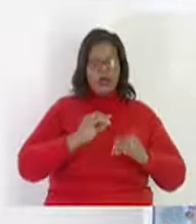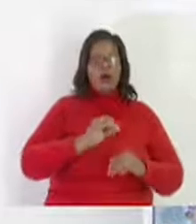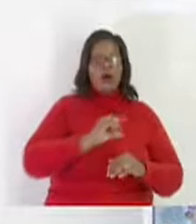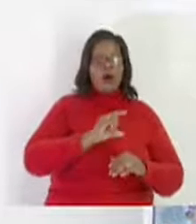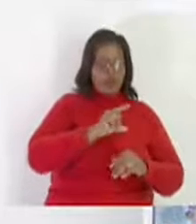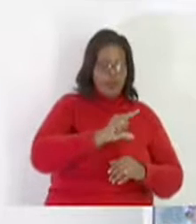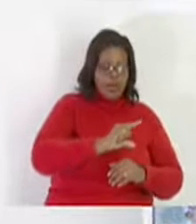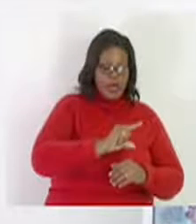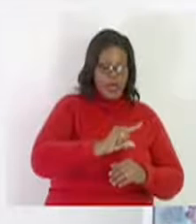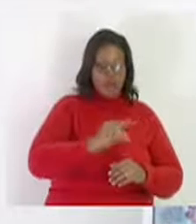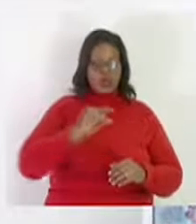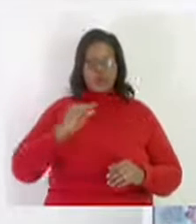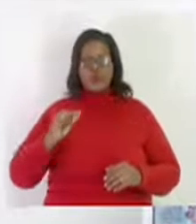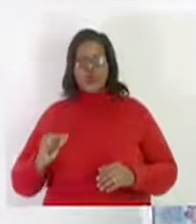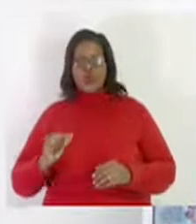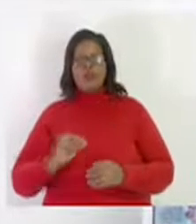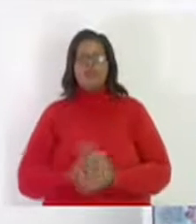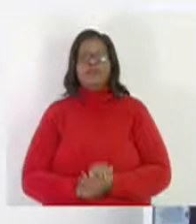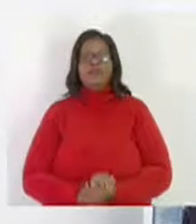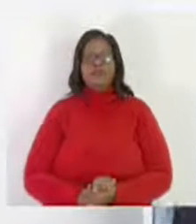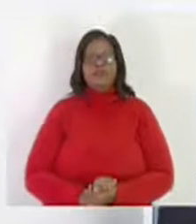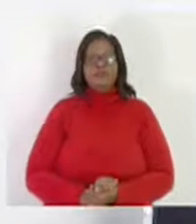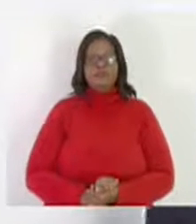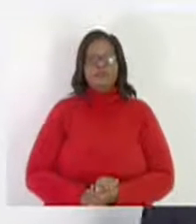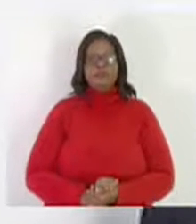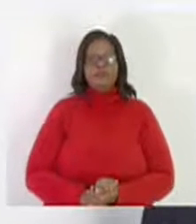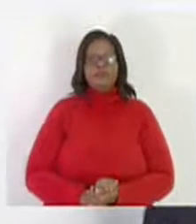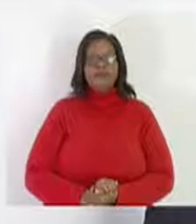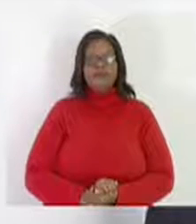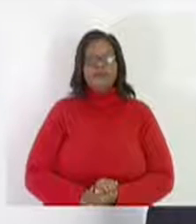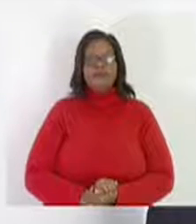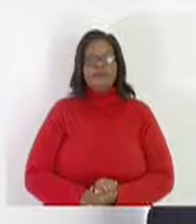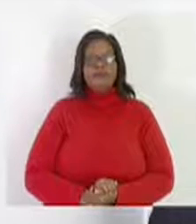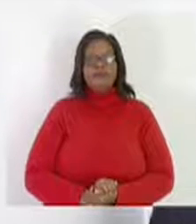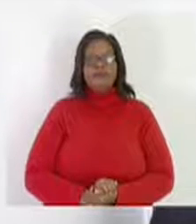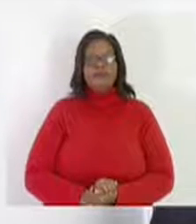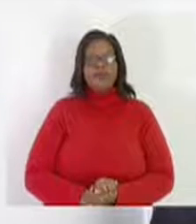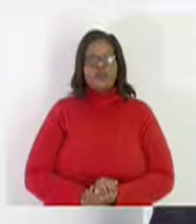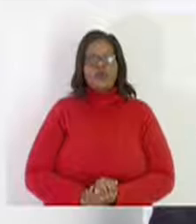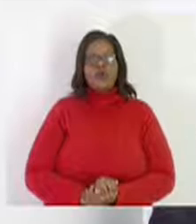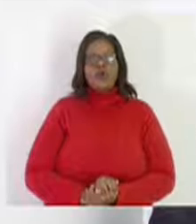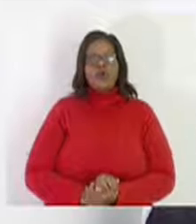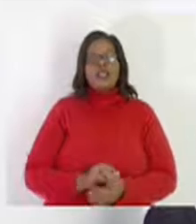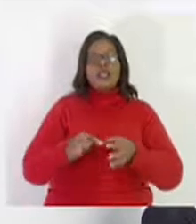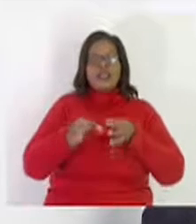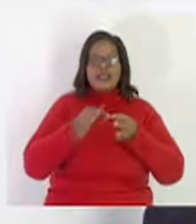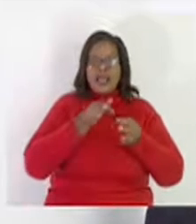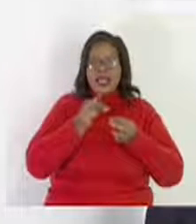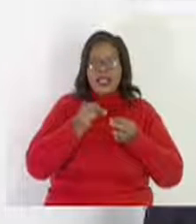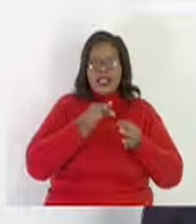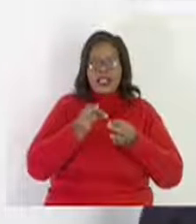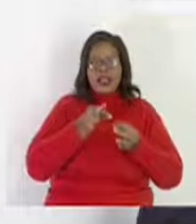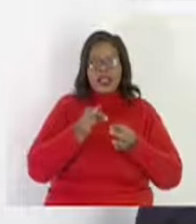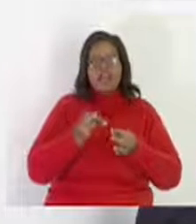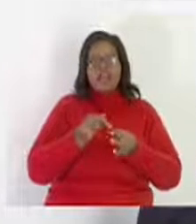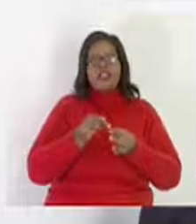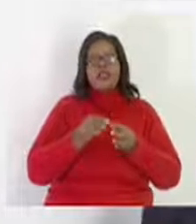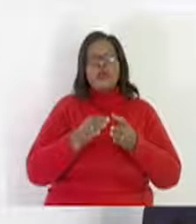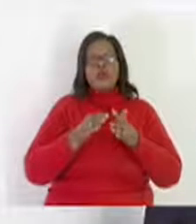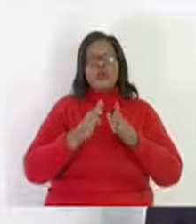big to small. So that is the part of ordering numbers.